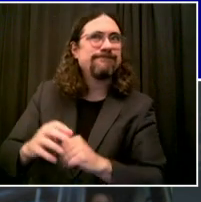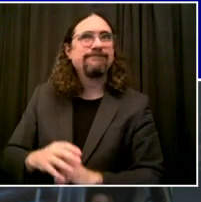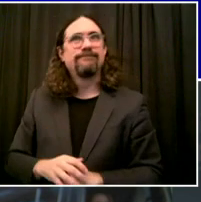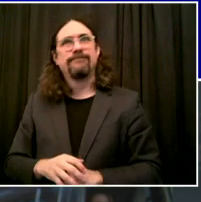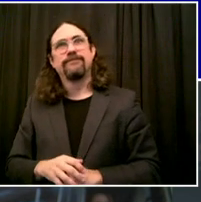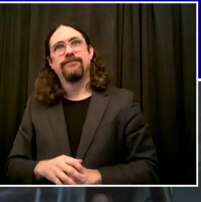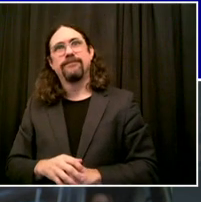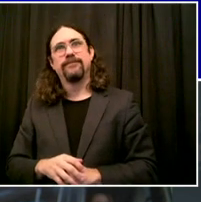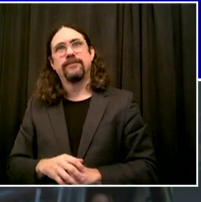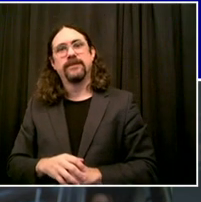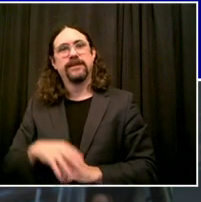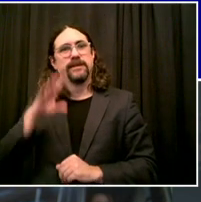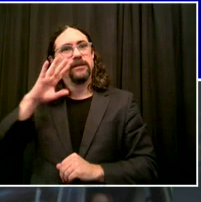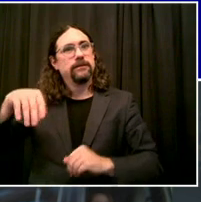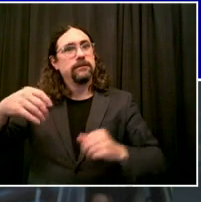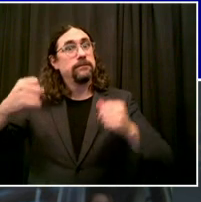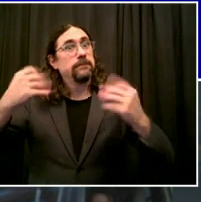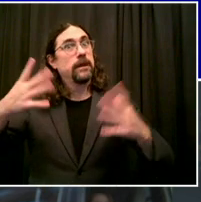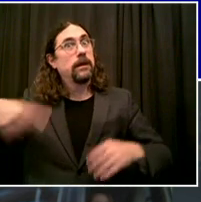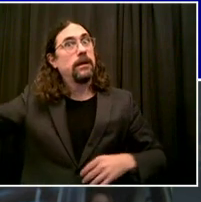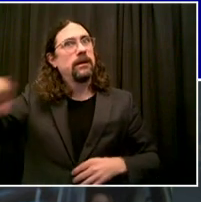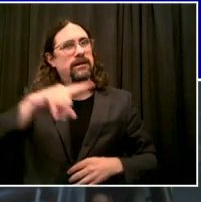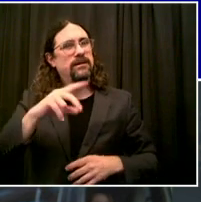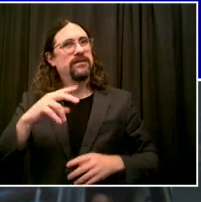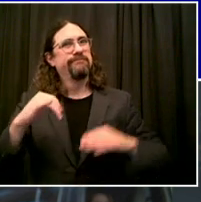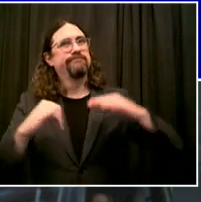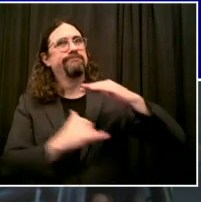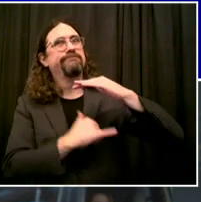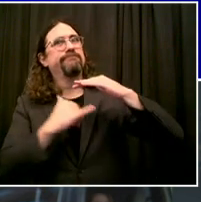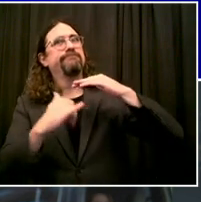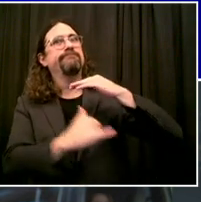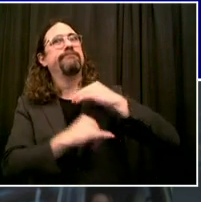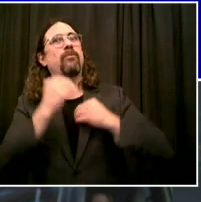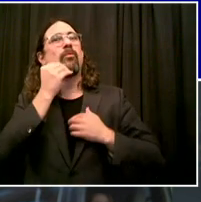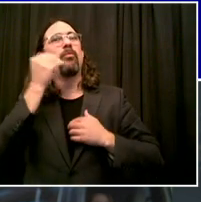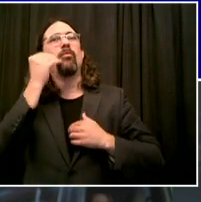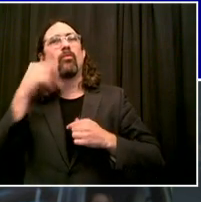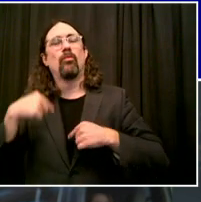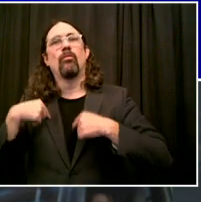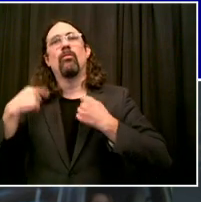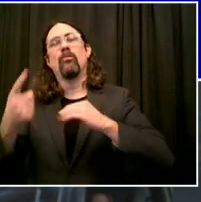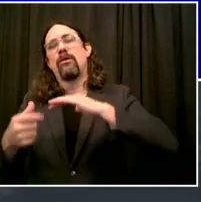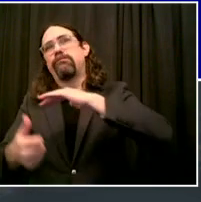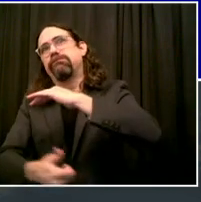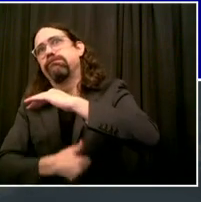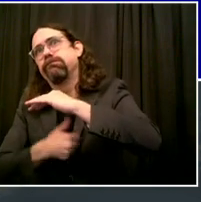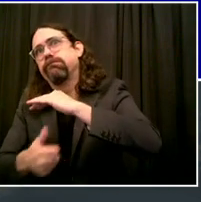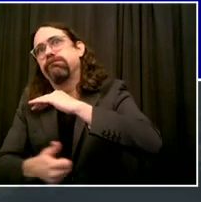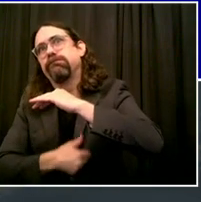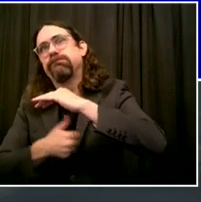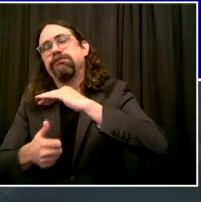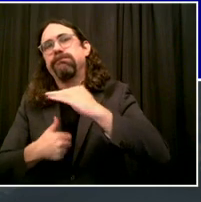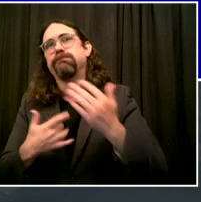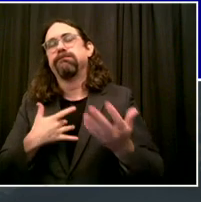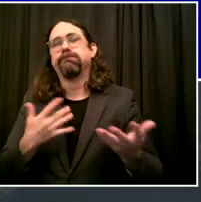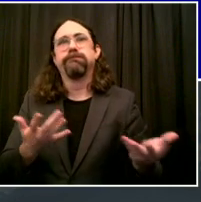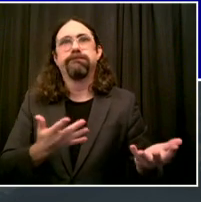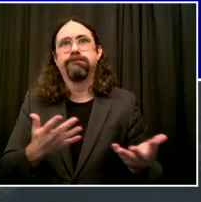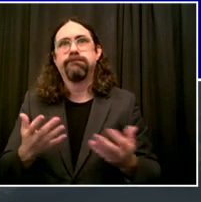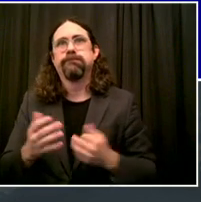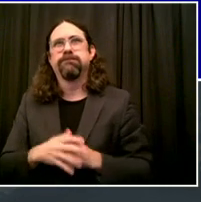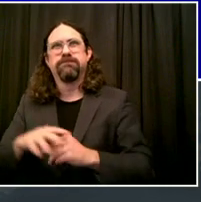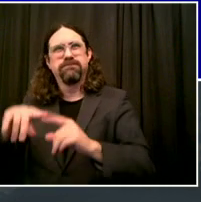nights like we're having now, unfortunately, some young people are turning to the wrong approach, and that's illegal fireworks. And we have concerns about